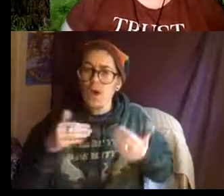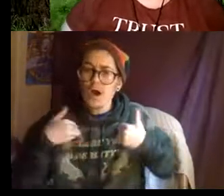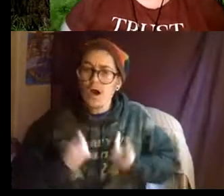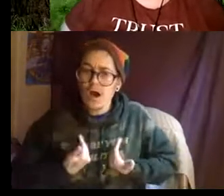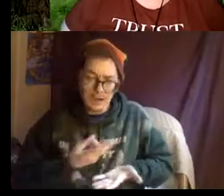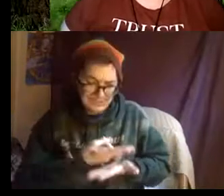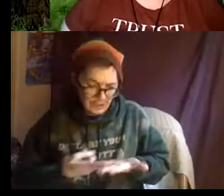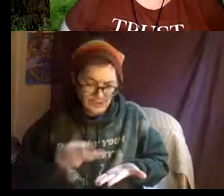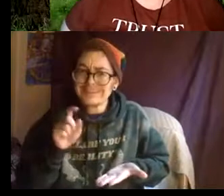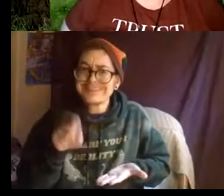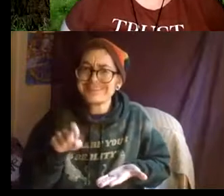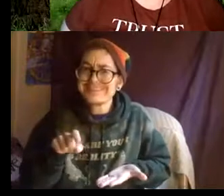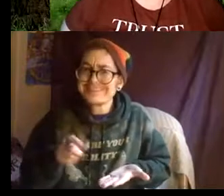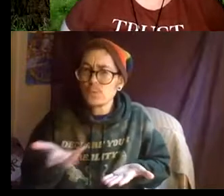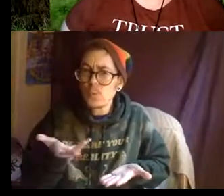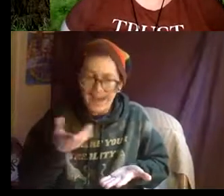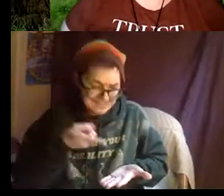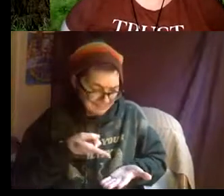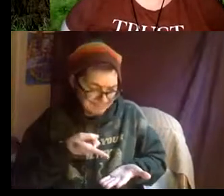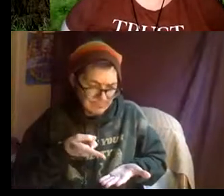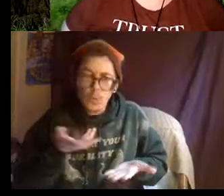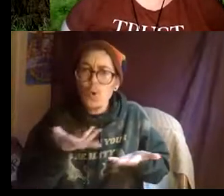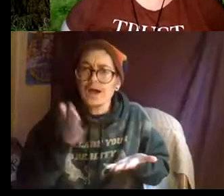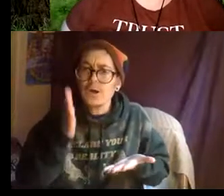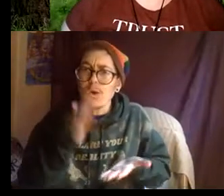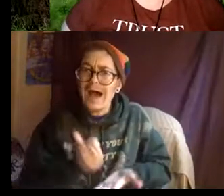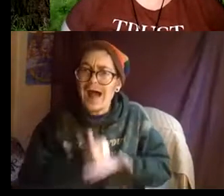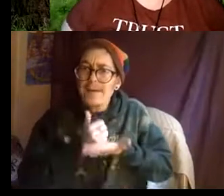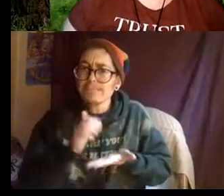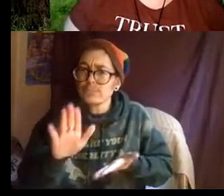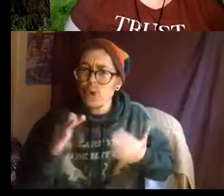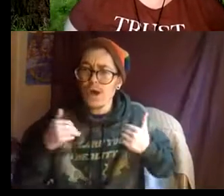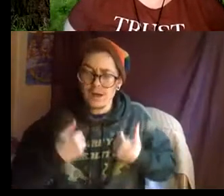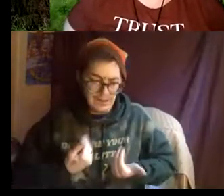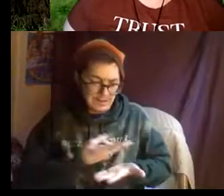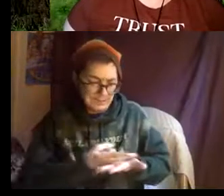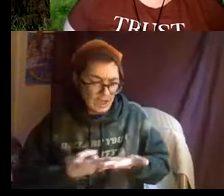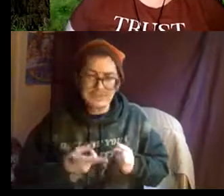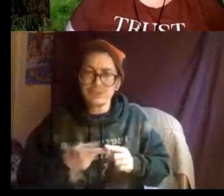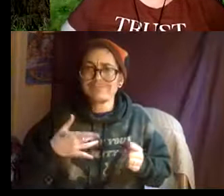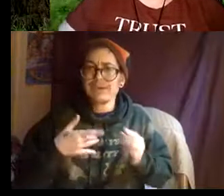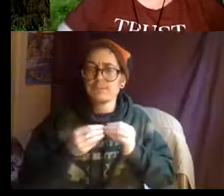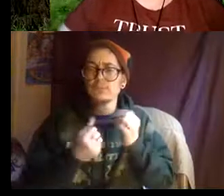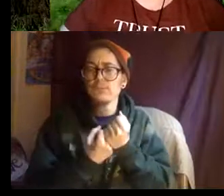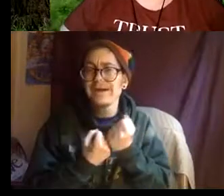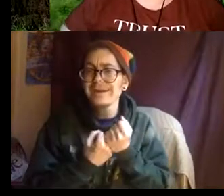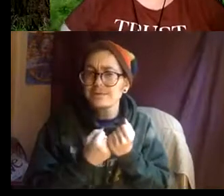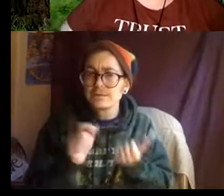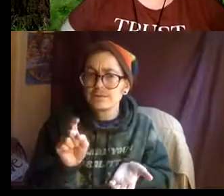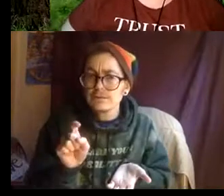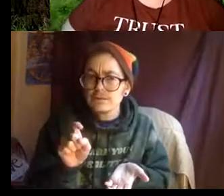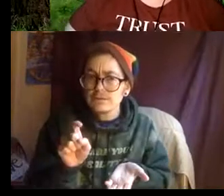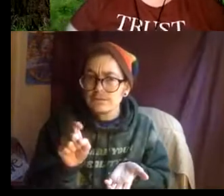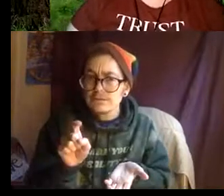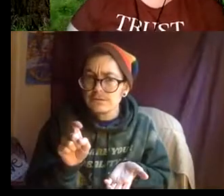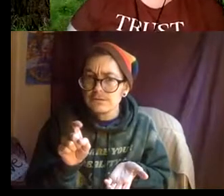yourself, that exhaustion, what does it need? What will help with that exhaustion to feel